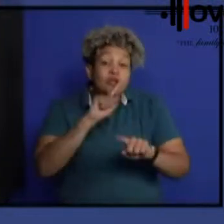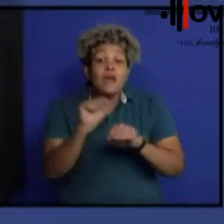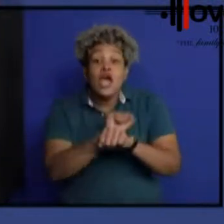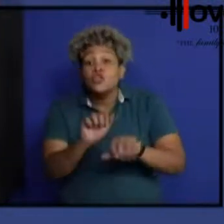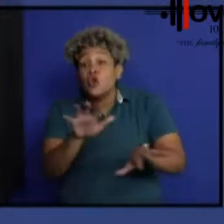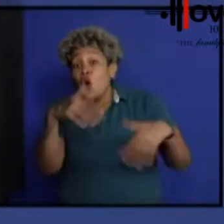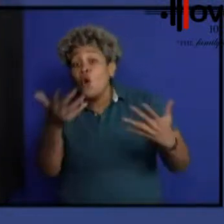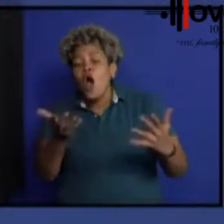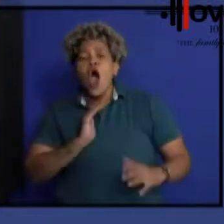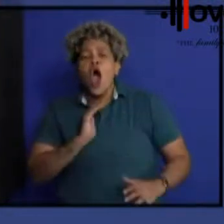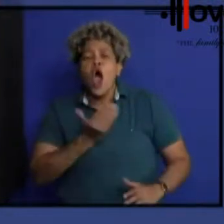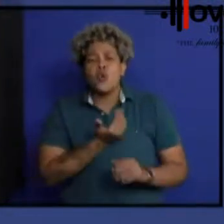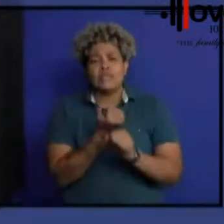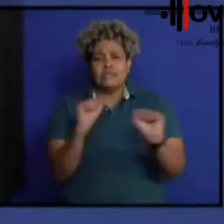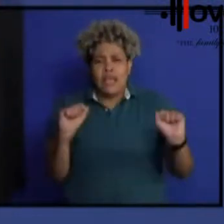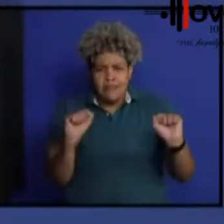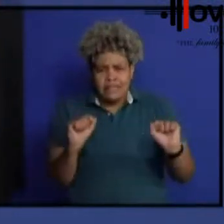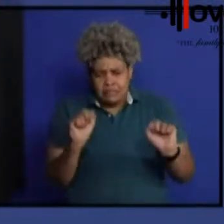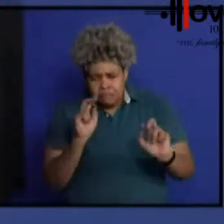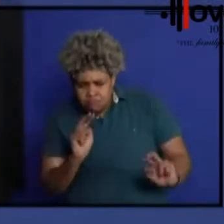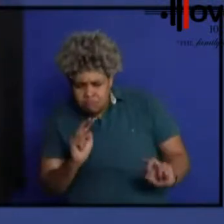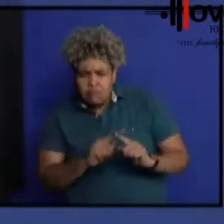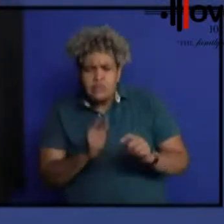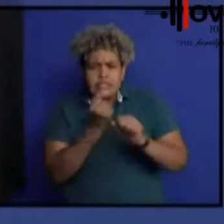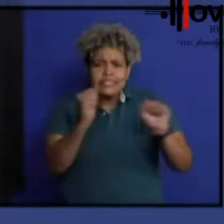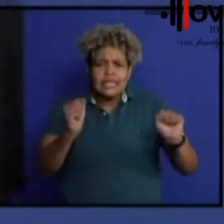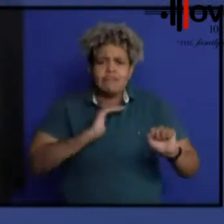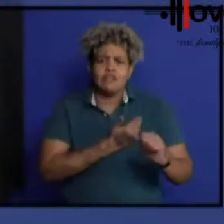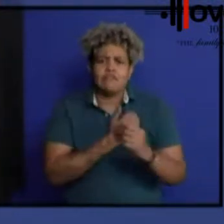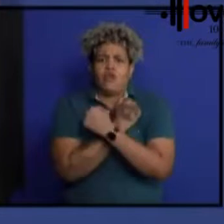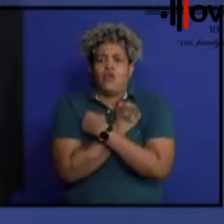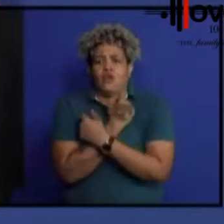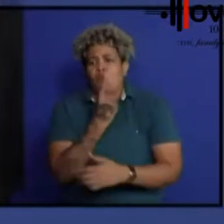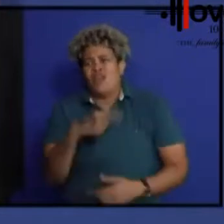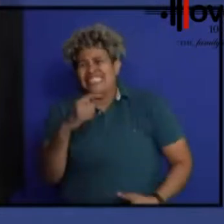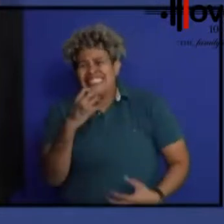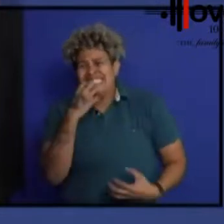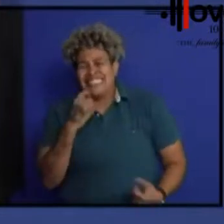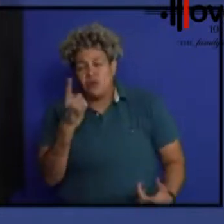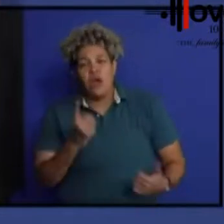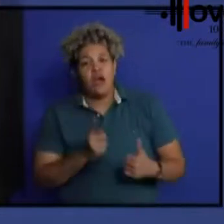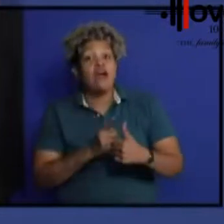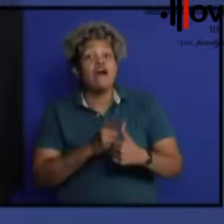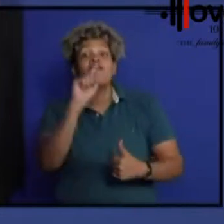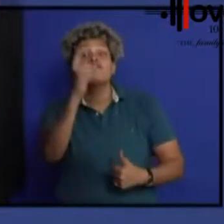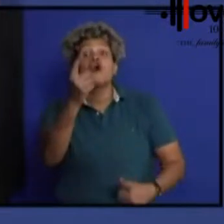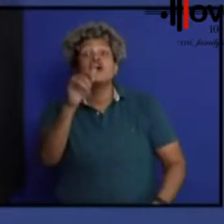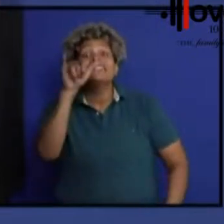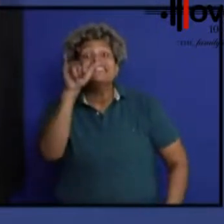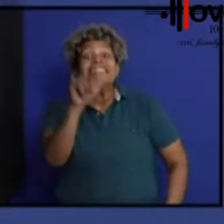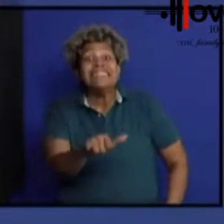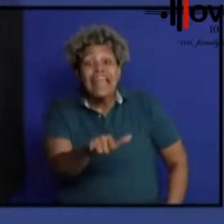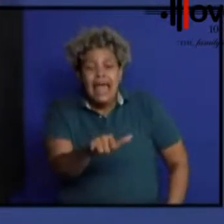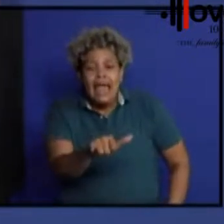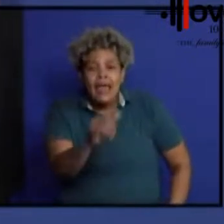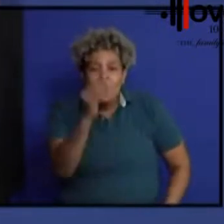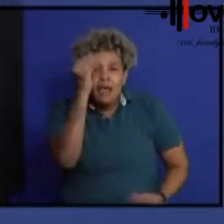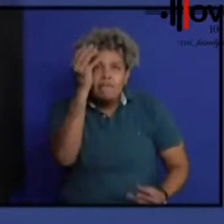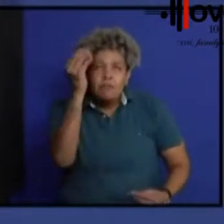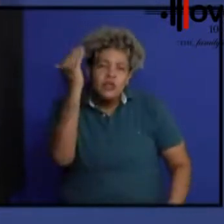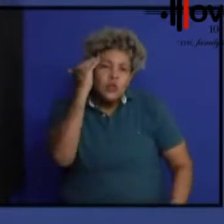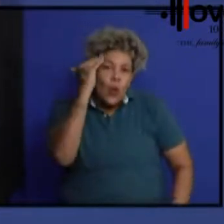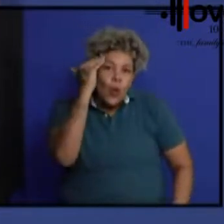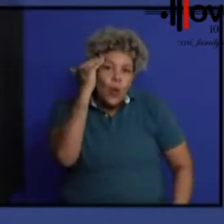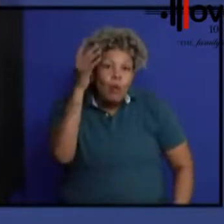ensure our safety and the safety of our loved ones. First thing, stay informed. Regularly